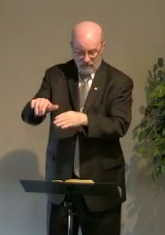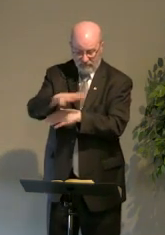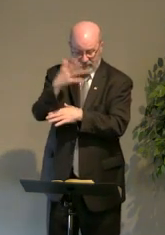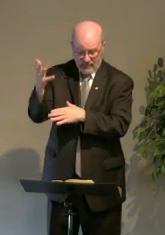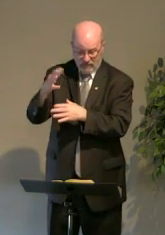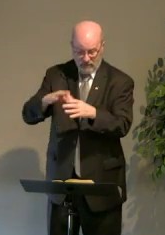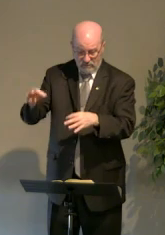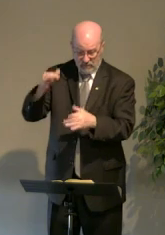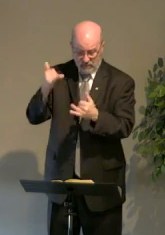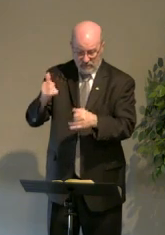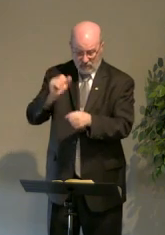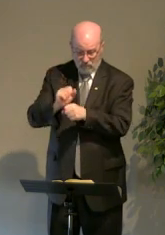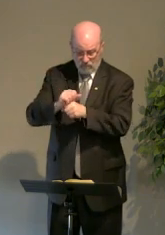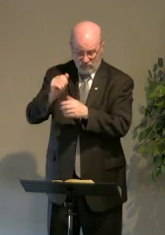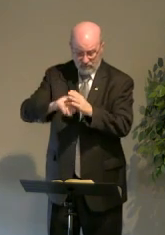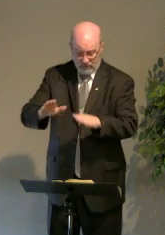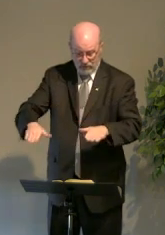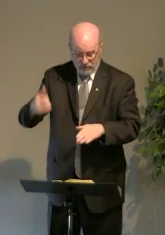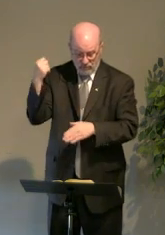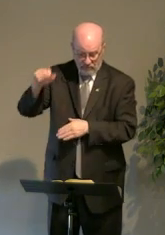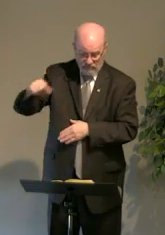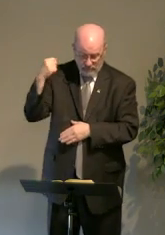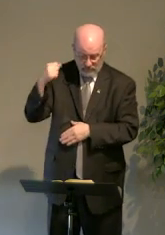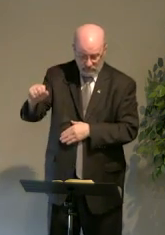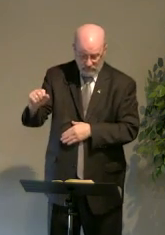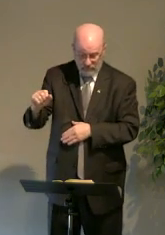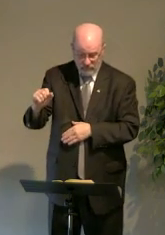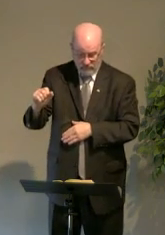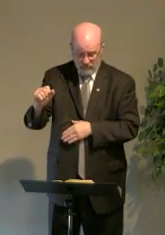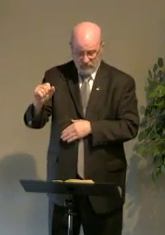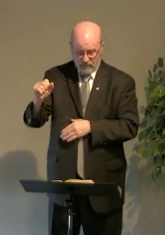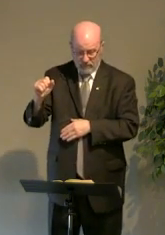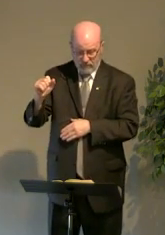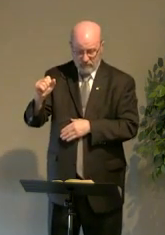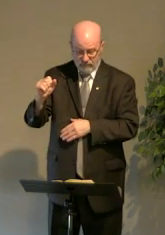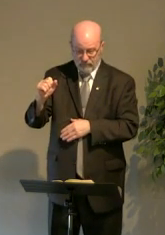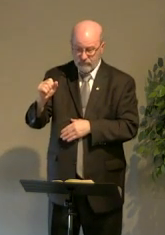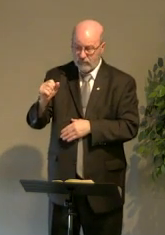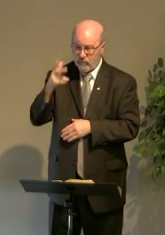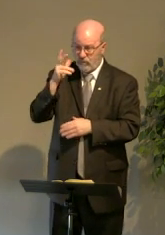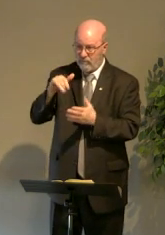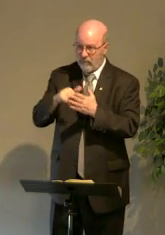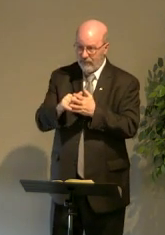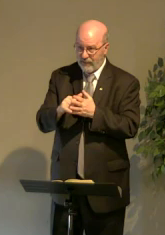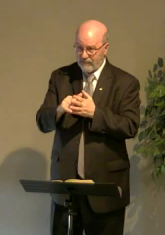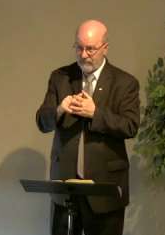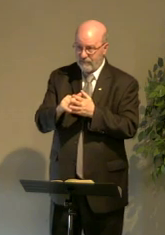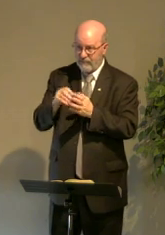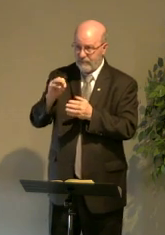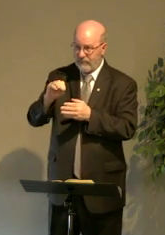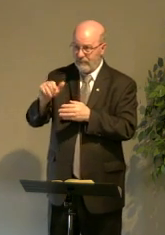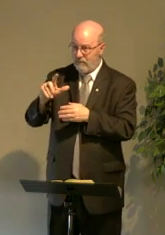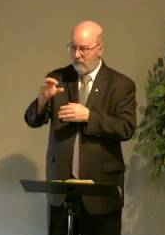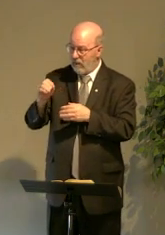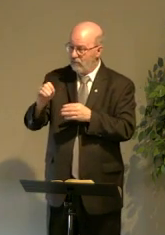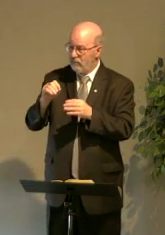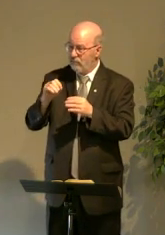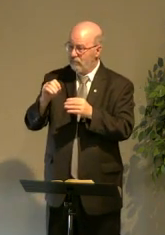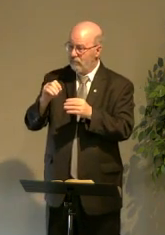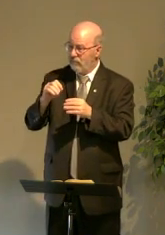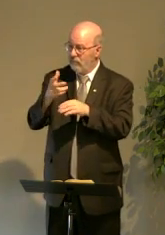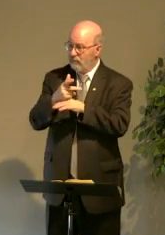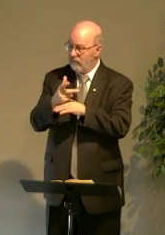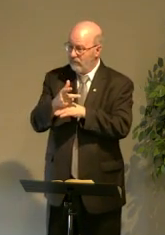of the air, the spirit that now worketh in the children of disobedience." So we heard about that in the Milazzo video, didn't we? That witch